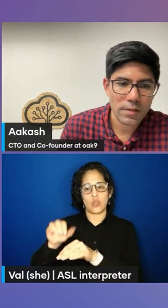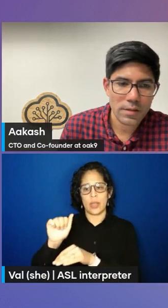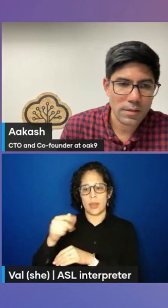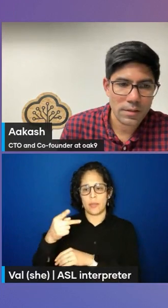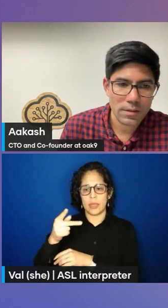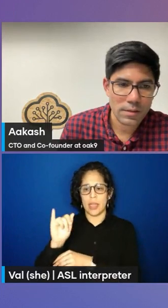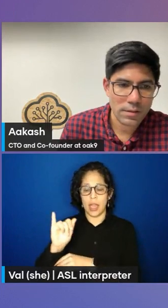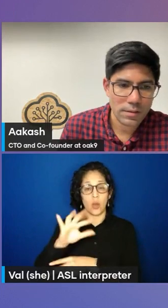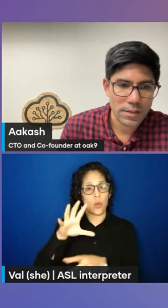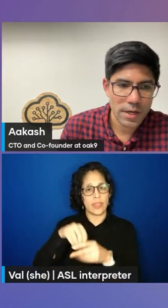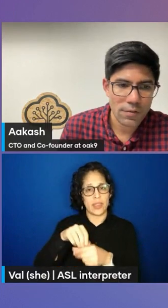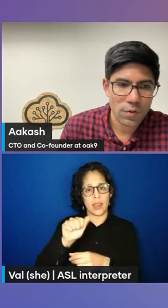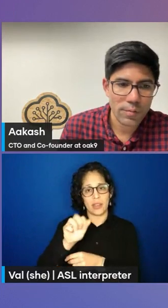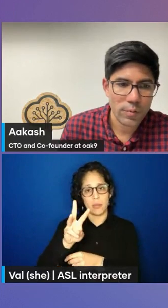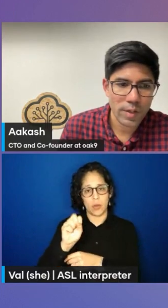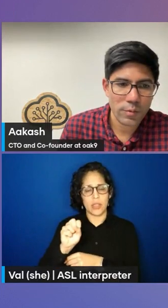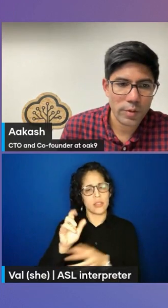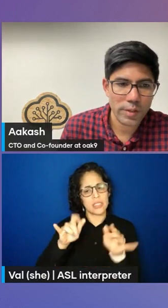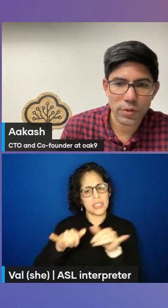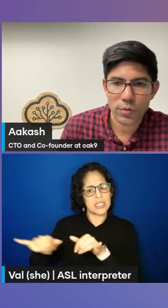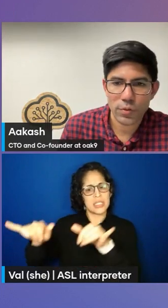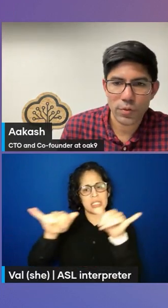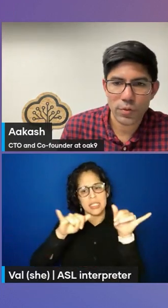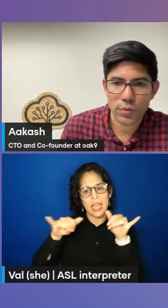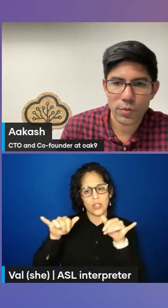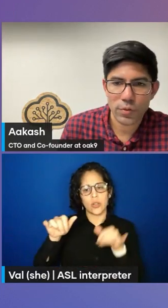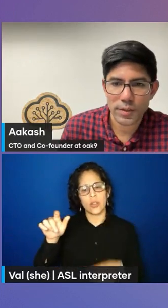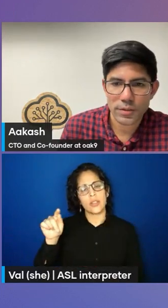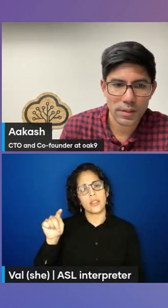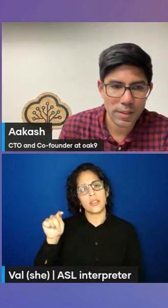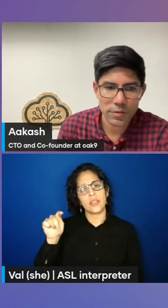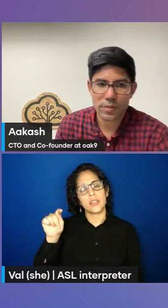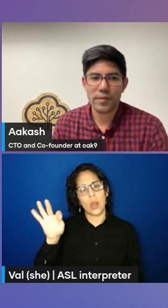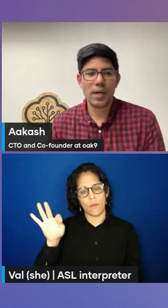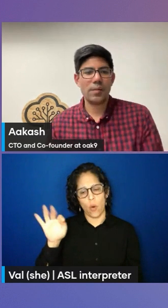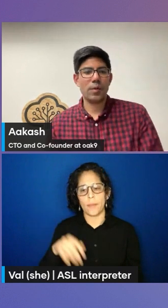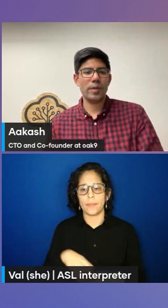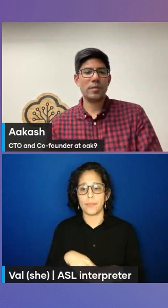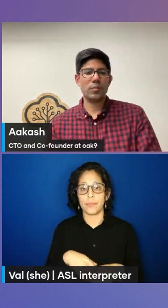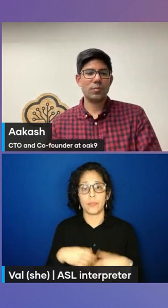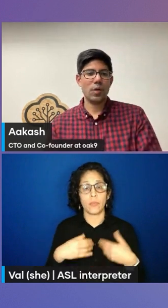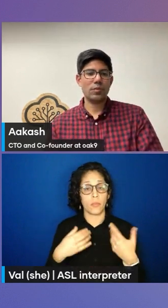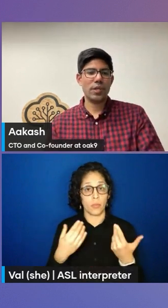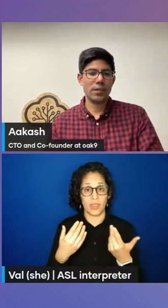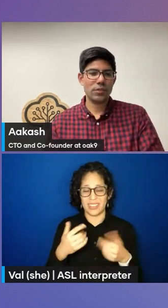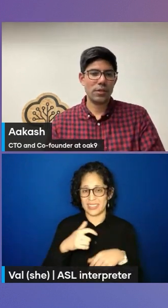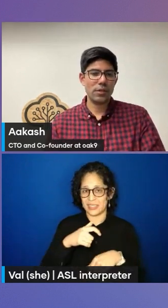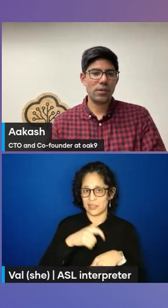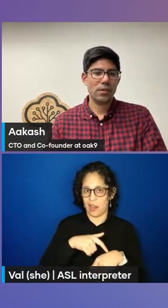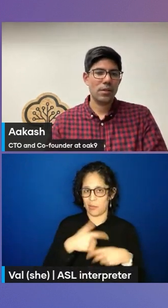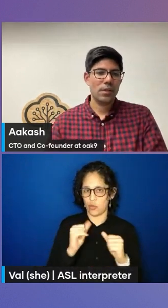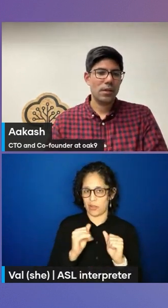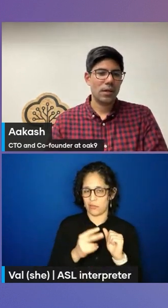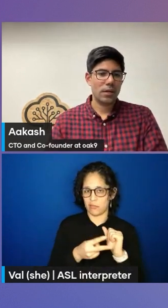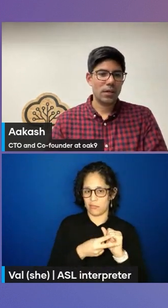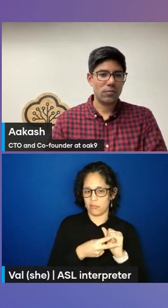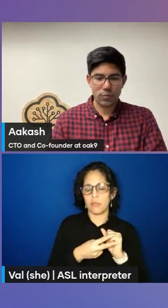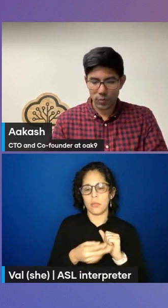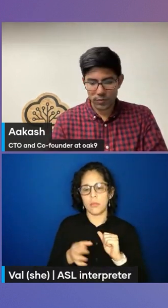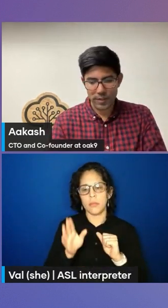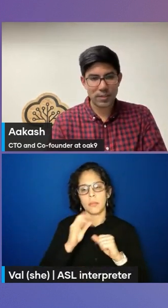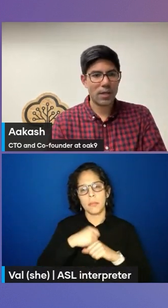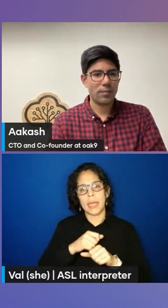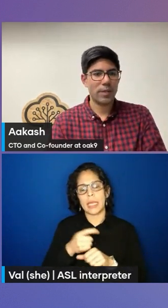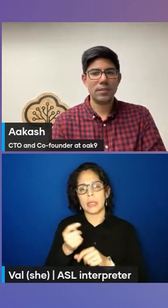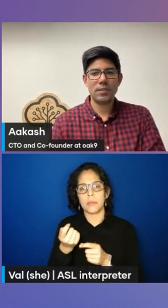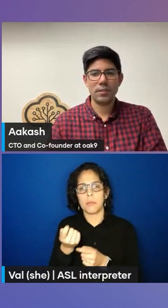standard Terraform. And what I'm going to do, in the interest of time, I'll make some small change here. I'll